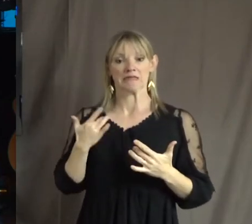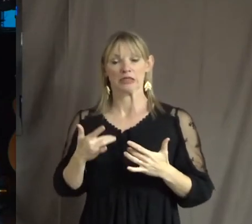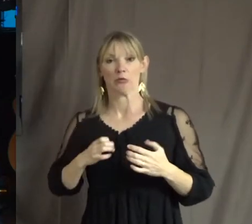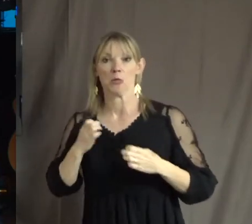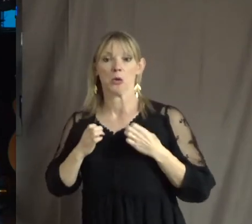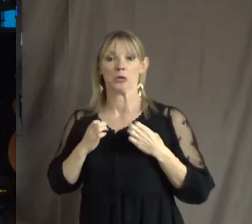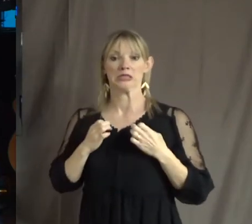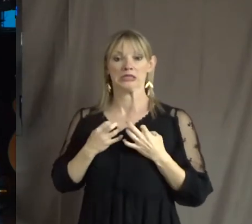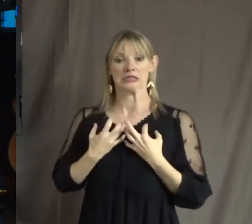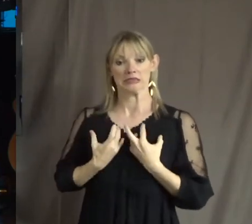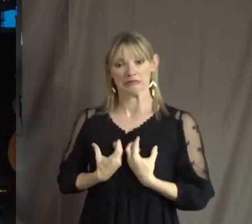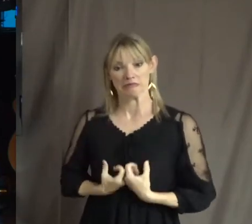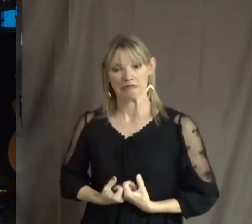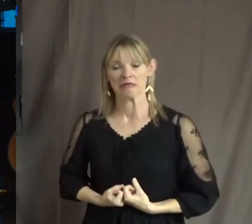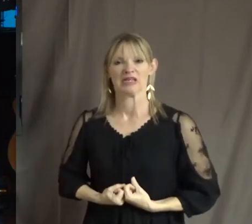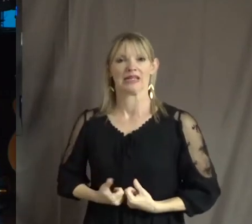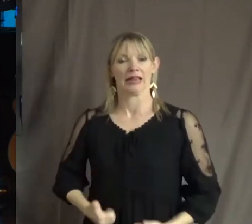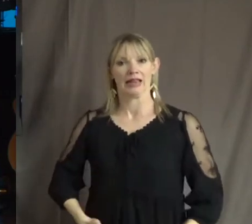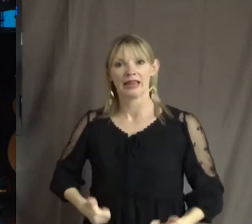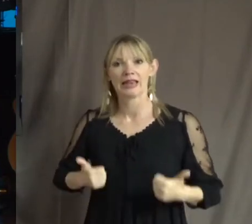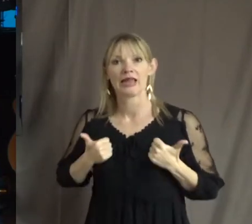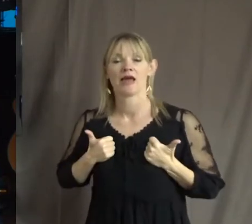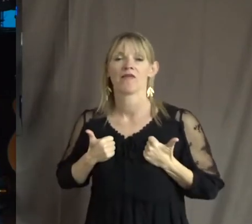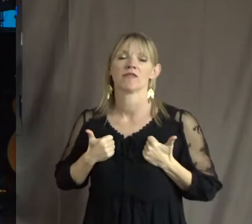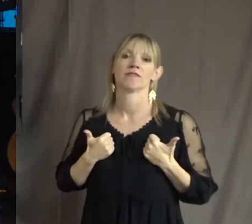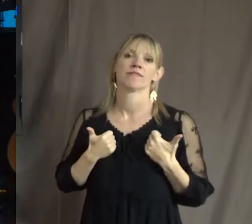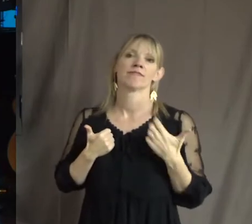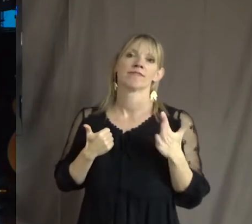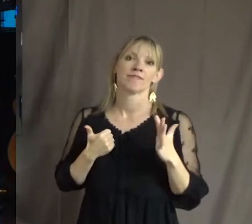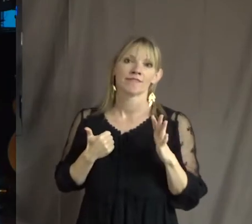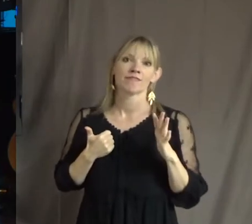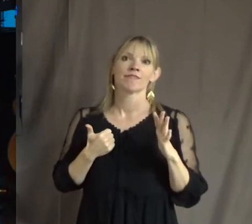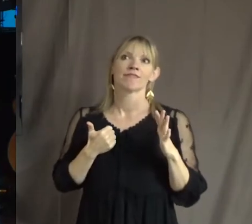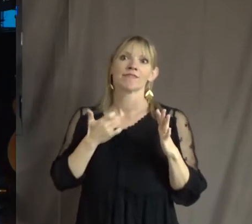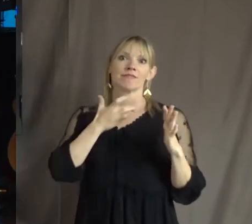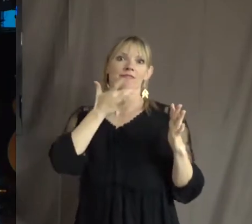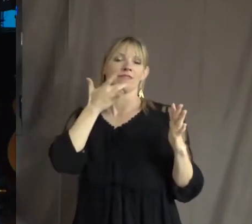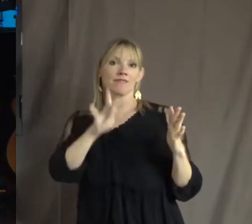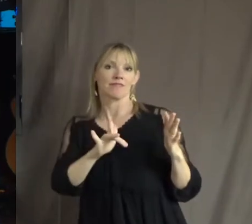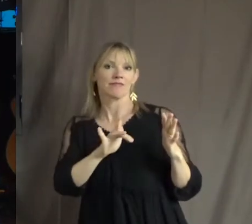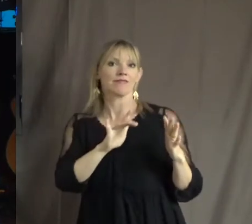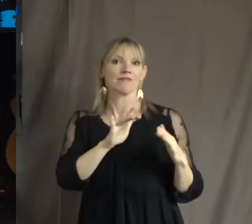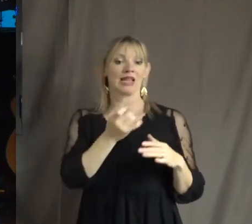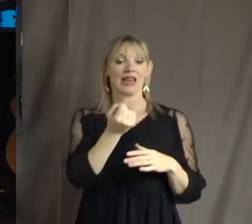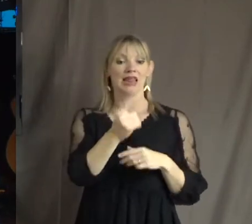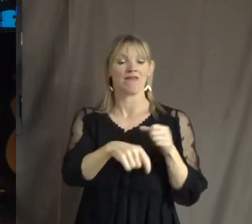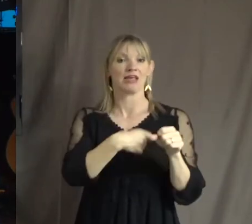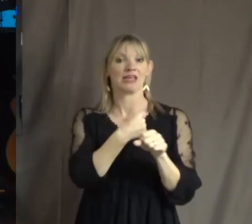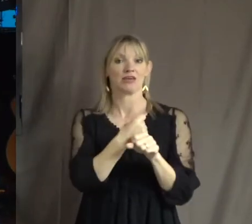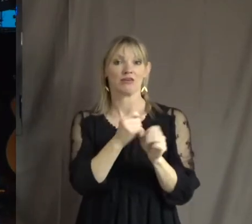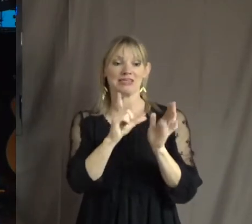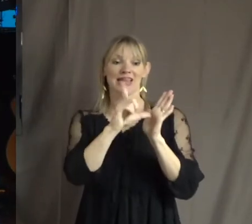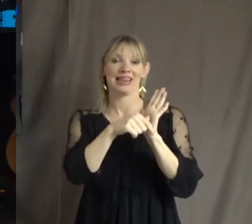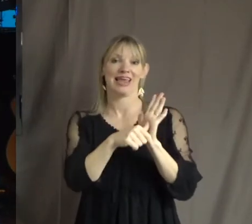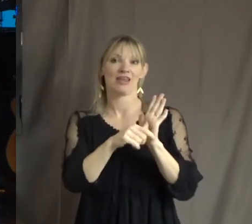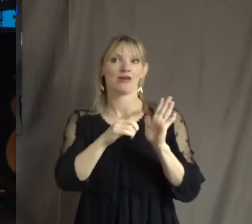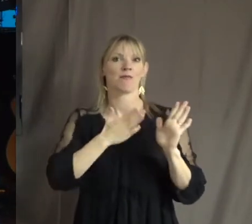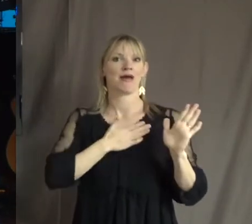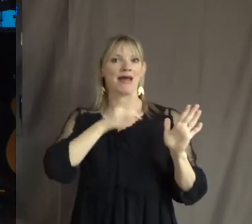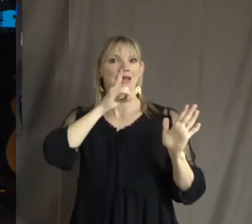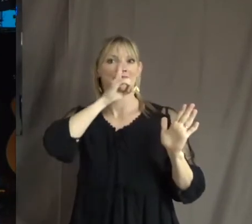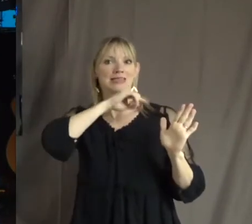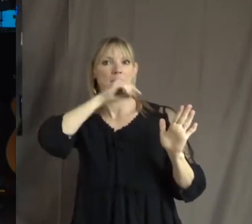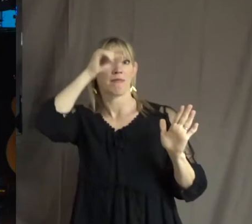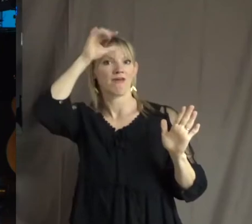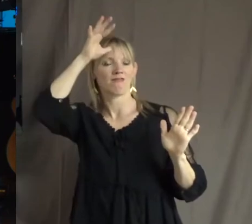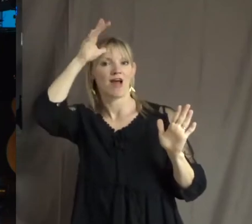her life. Thank heavens the goodness in her life was 11 years after that, my stepfather came to us, a wonderful